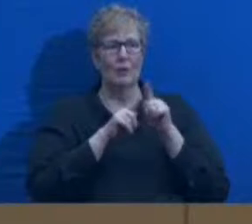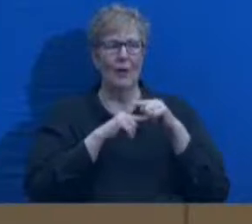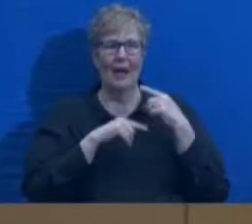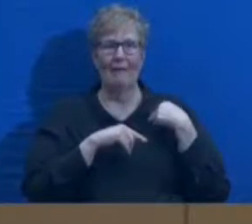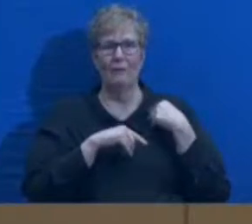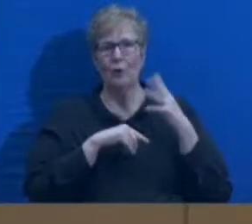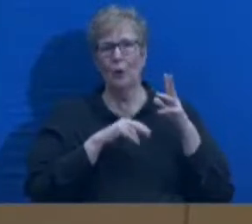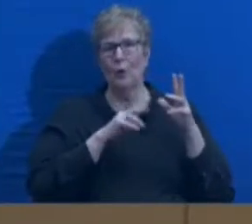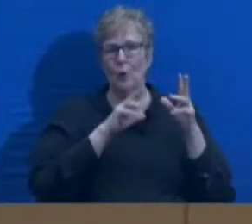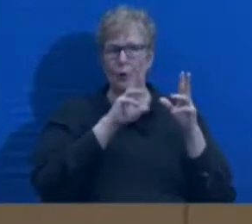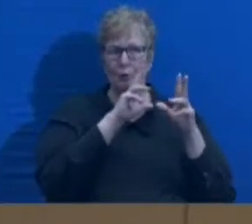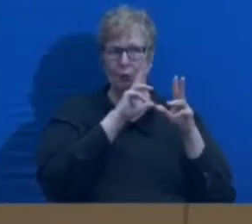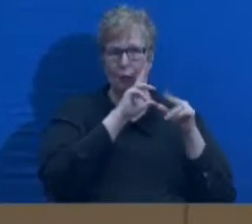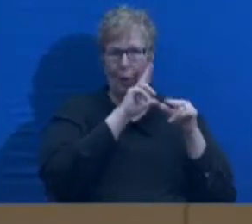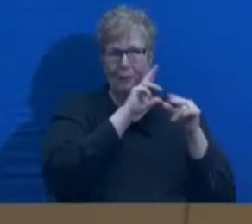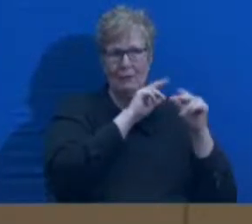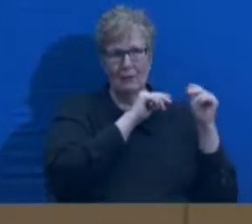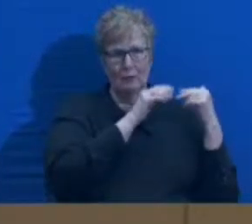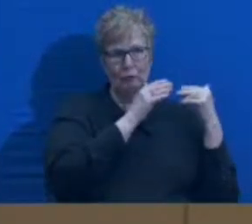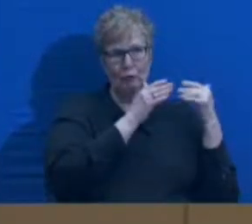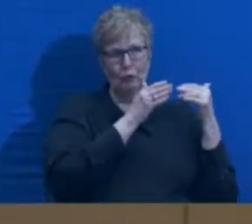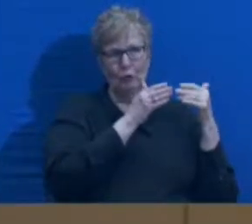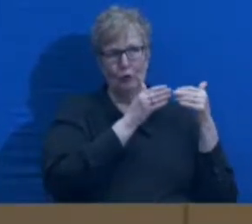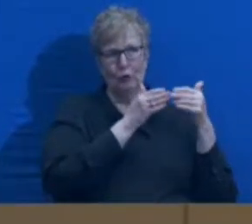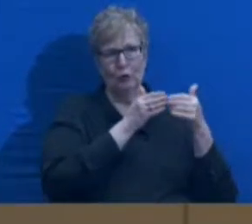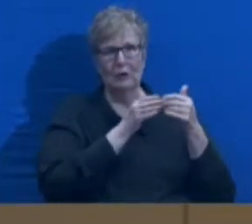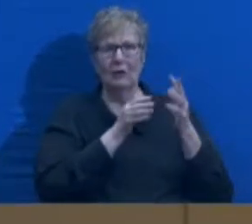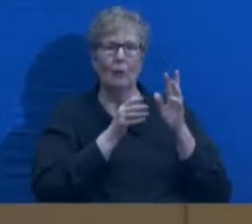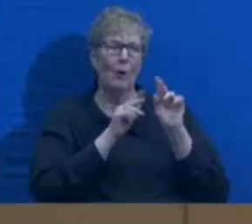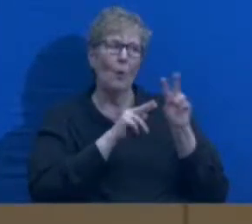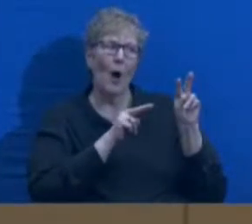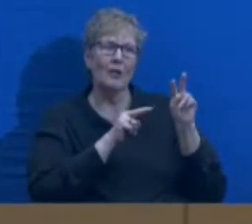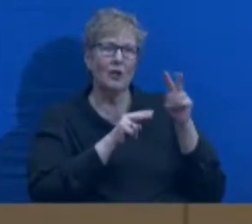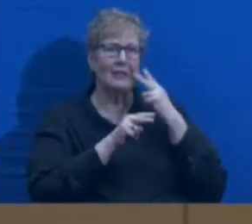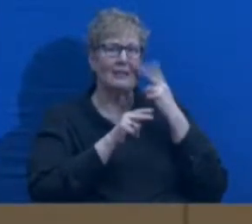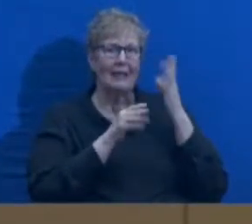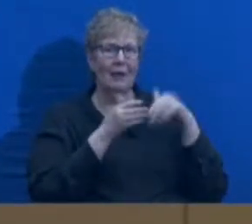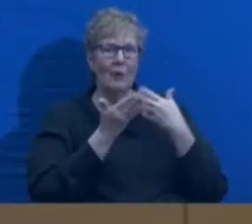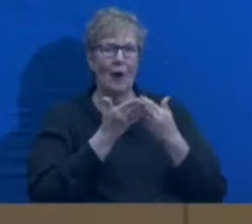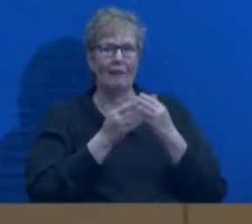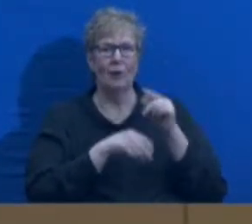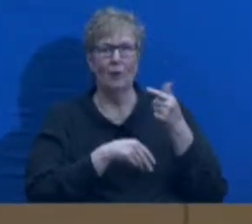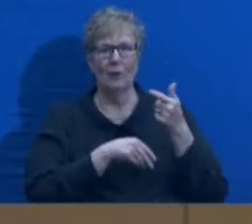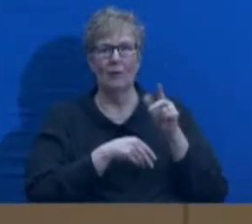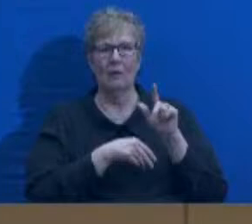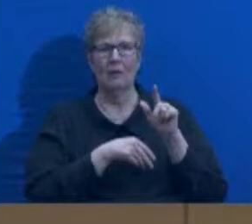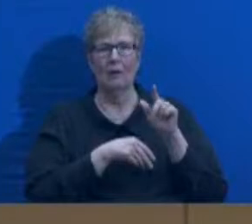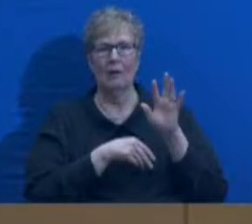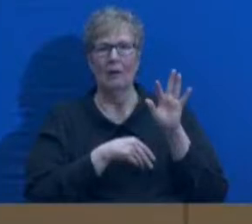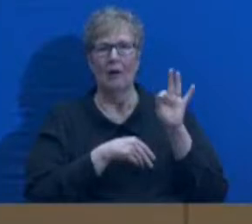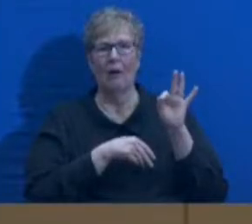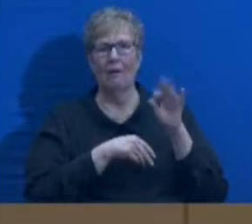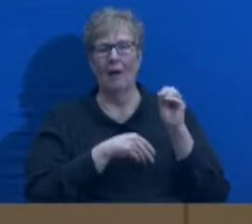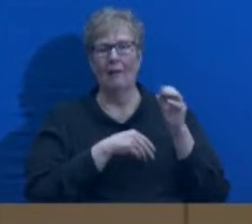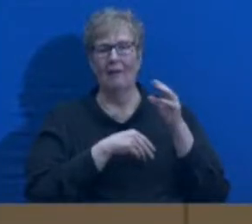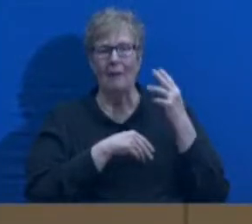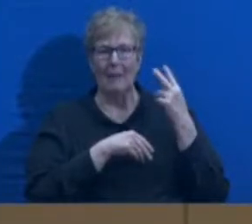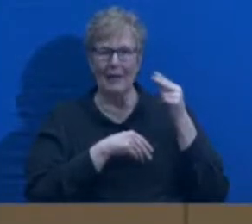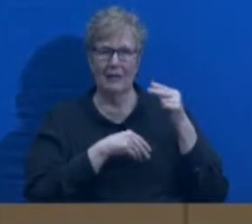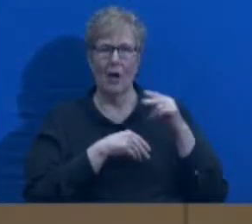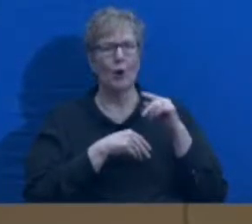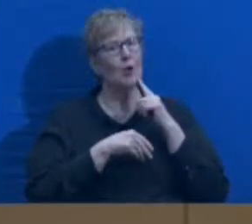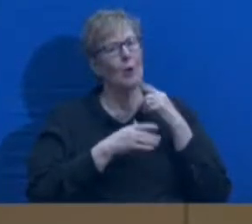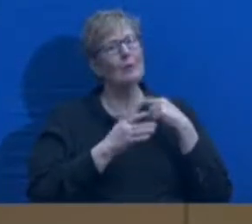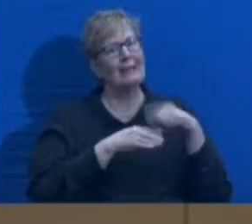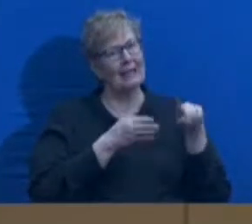tropical storms we're watching closely as they move into the Gulf of Mexico, and so next week we'll be concerned with that tropical